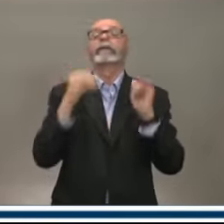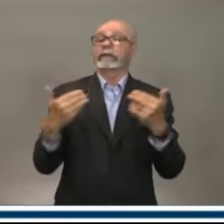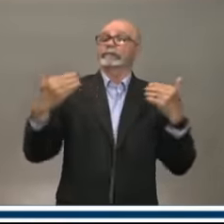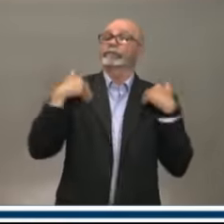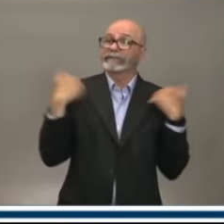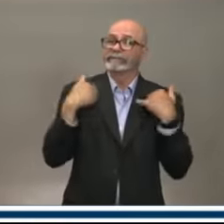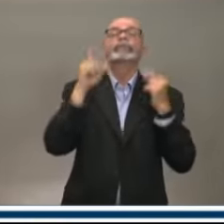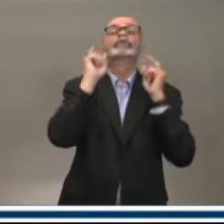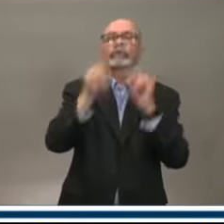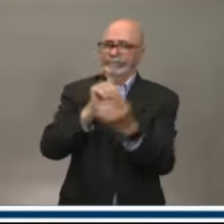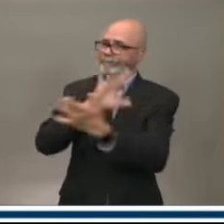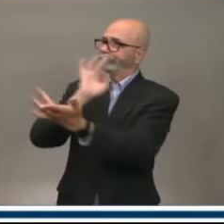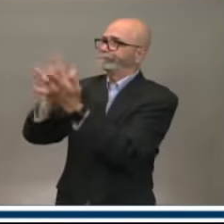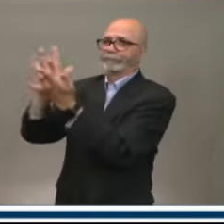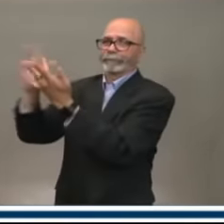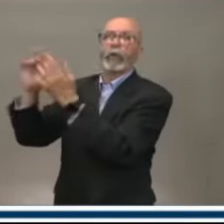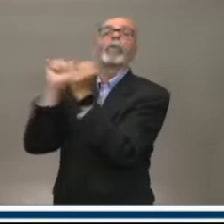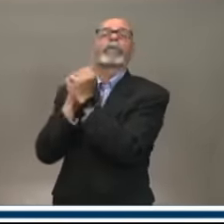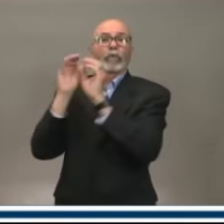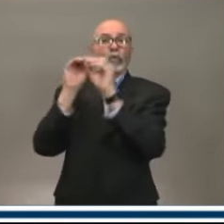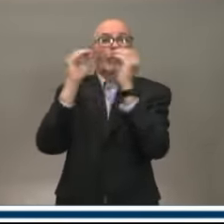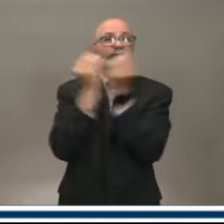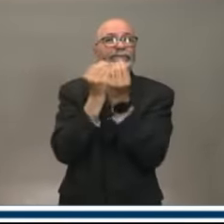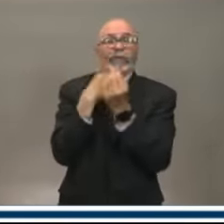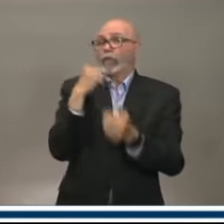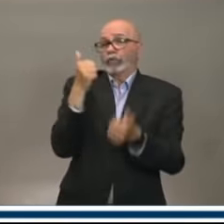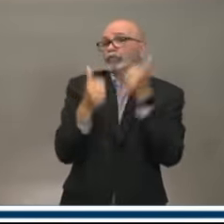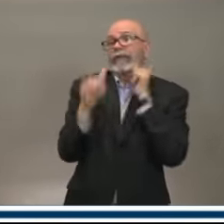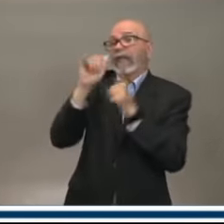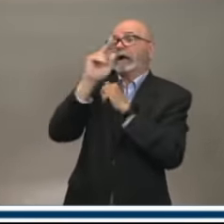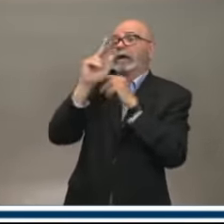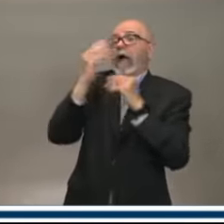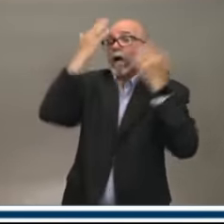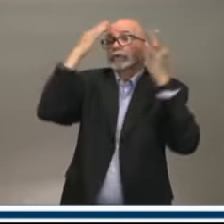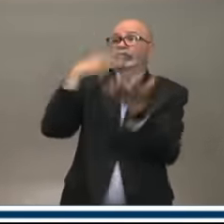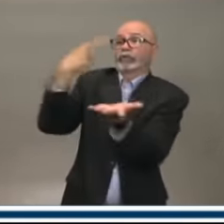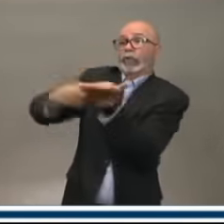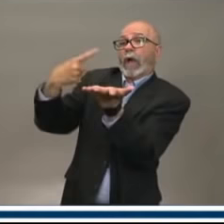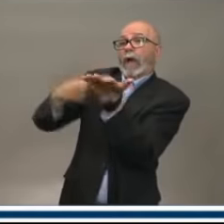kinds of organizations. I don't know what committee you're referring to. The Chamber of Commerce